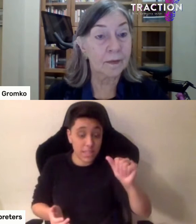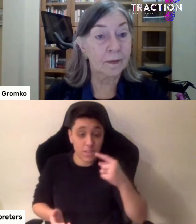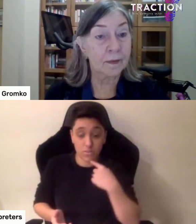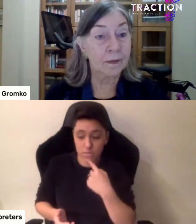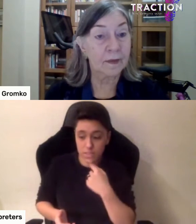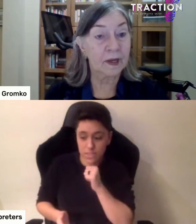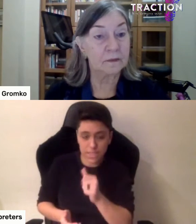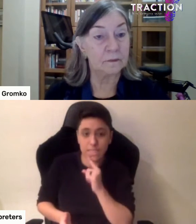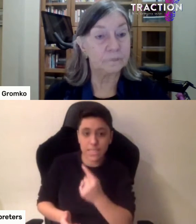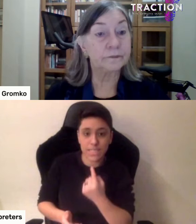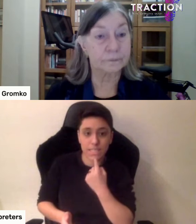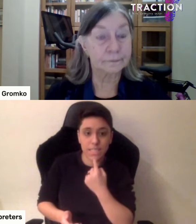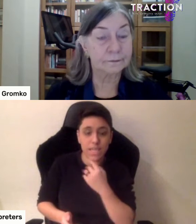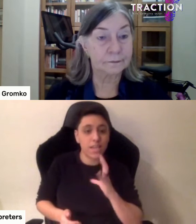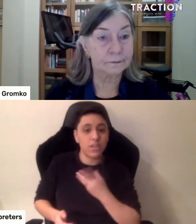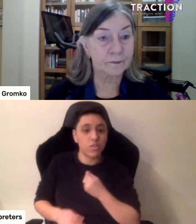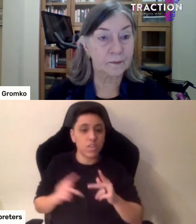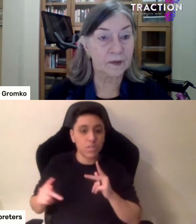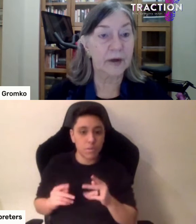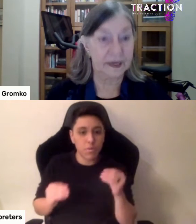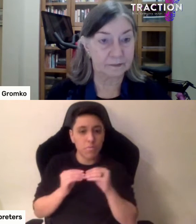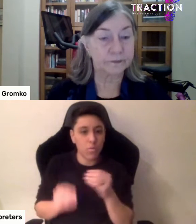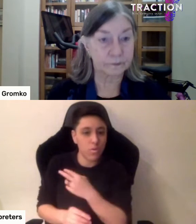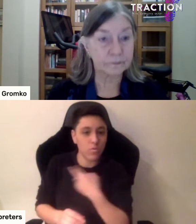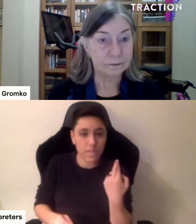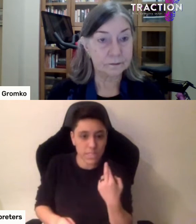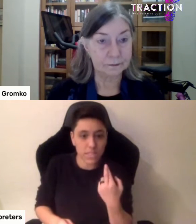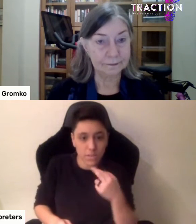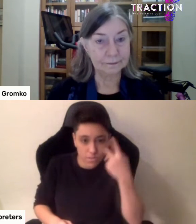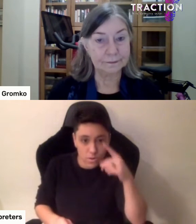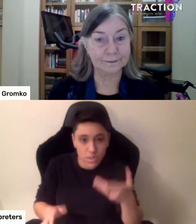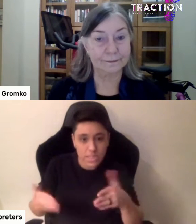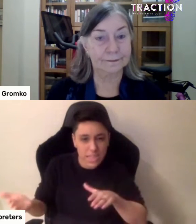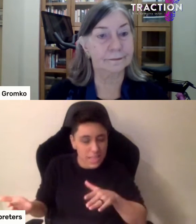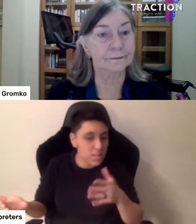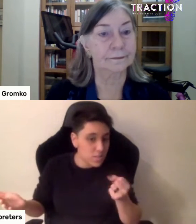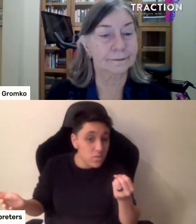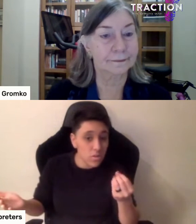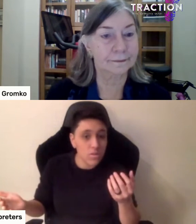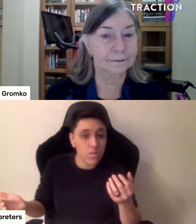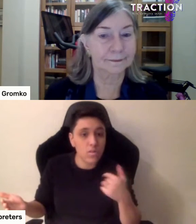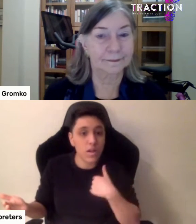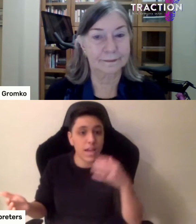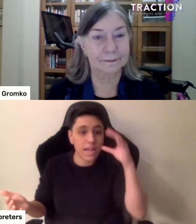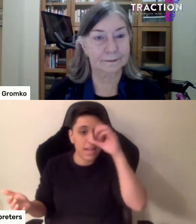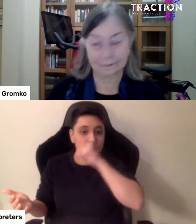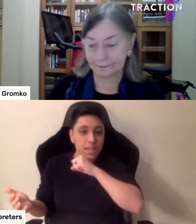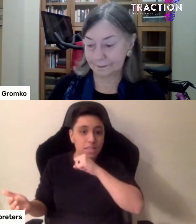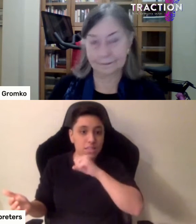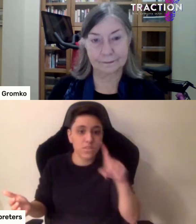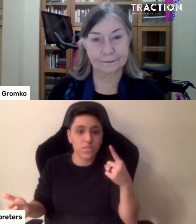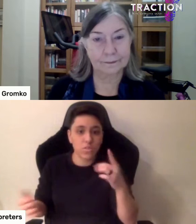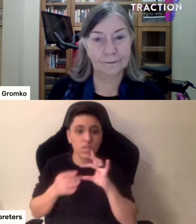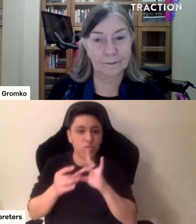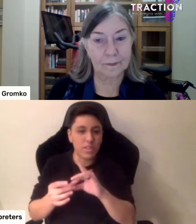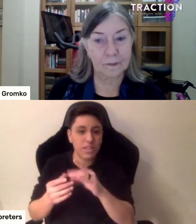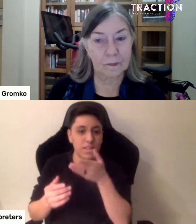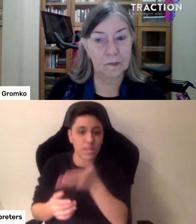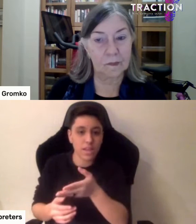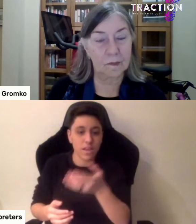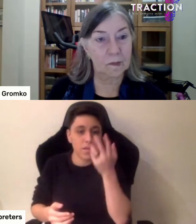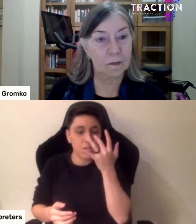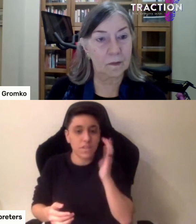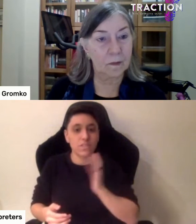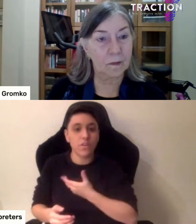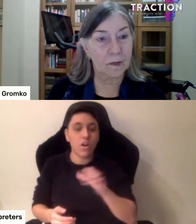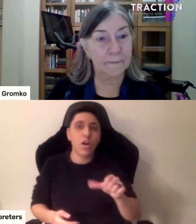are more at risk for dying of COVID. Right. I guess the only corollary there would be because of our